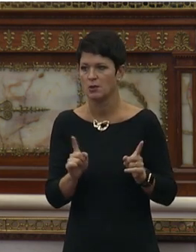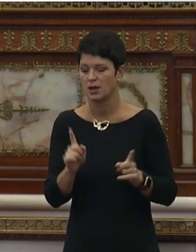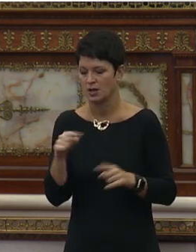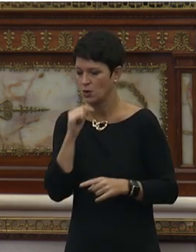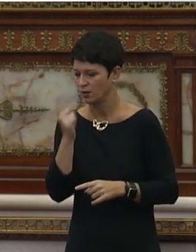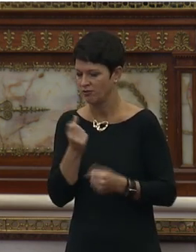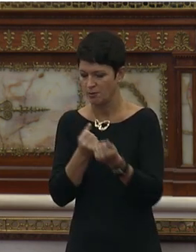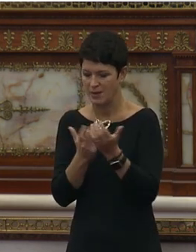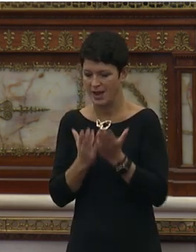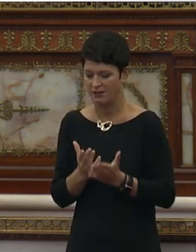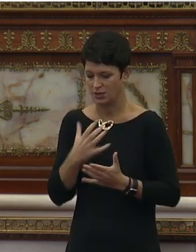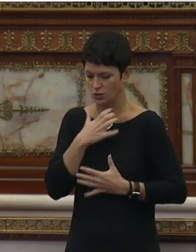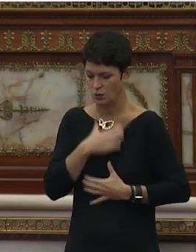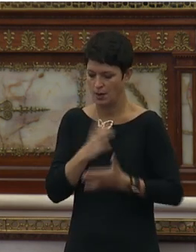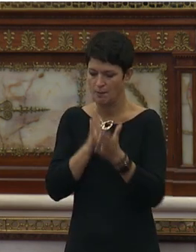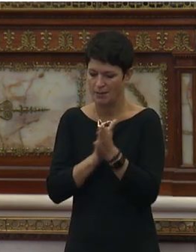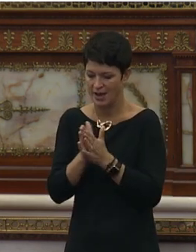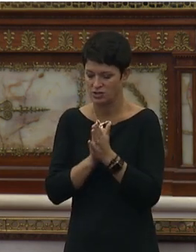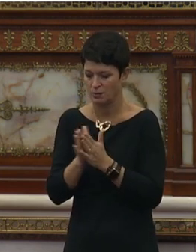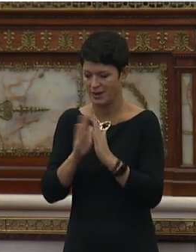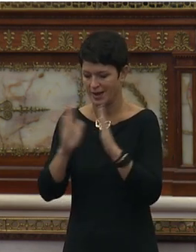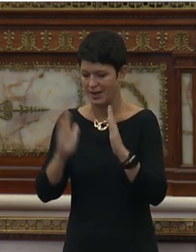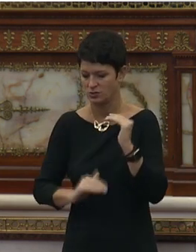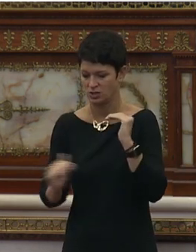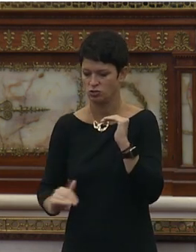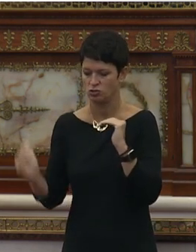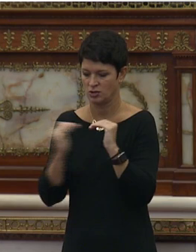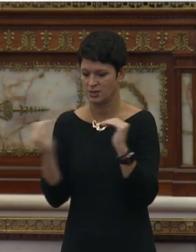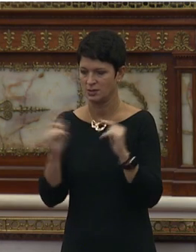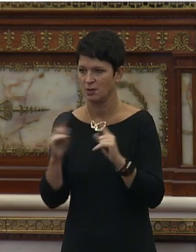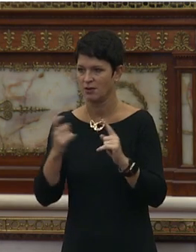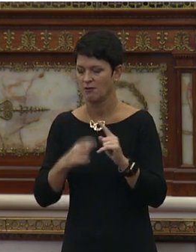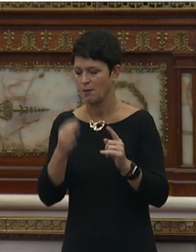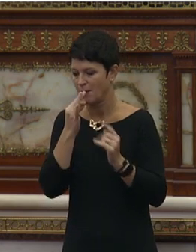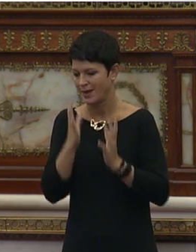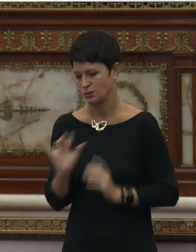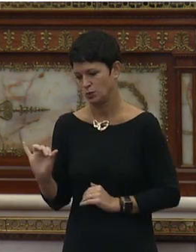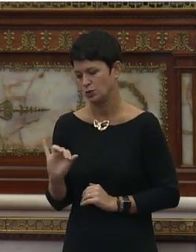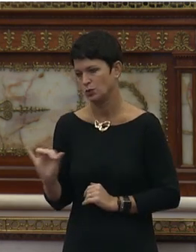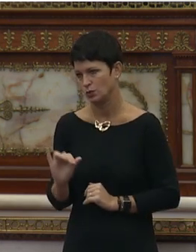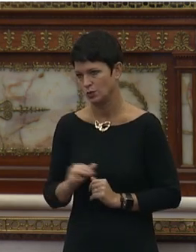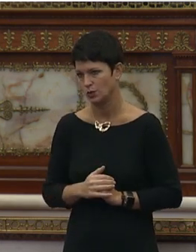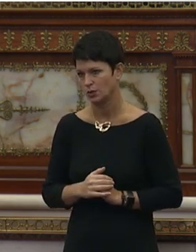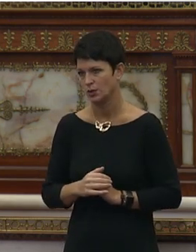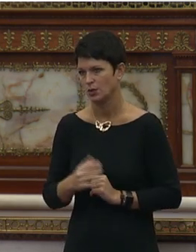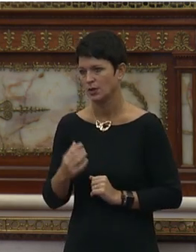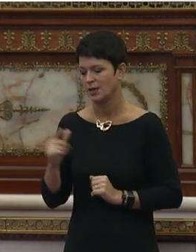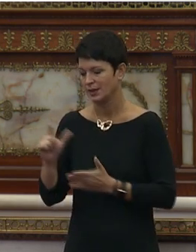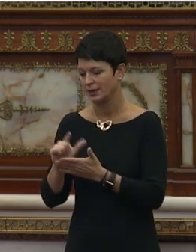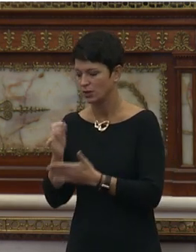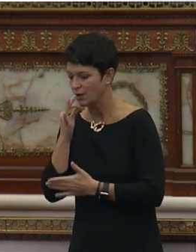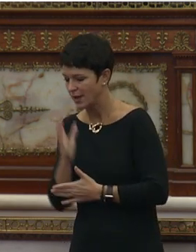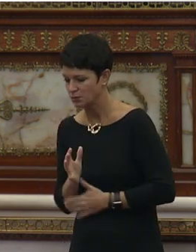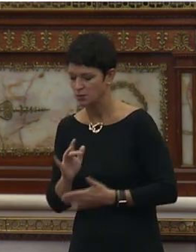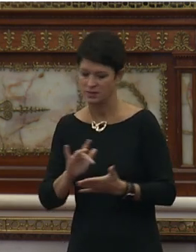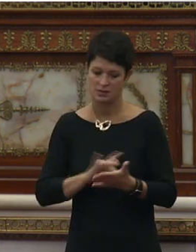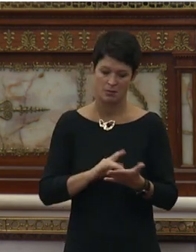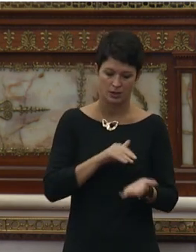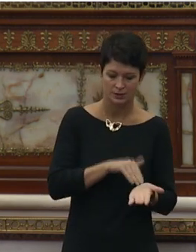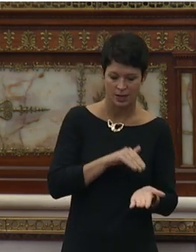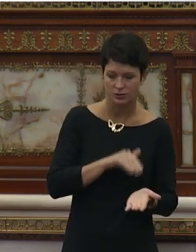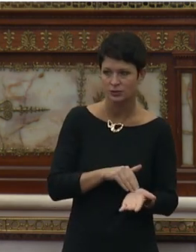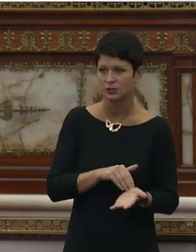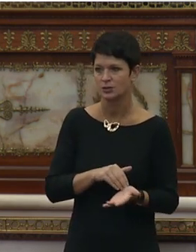from advocates who are passionate about housing justice, but from experts, legal experts, medical